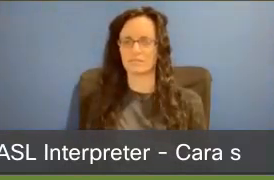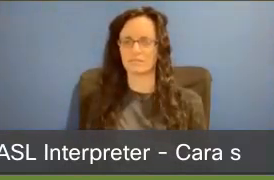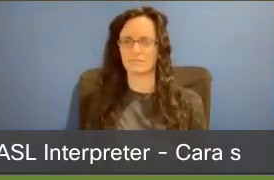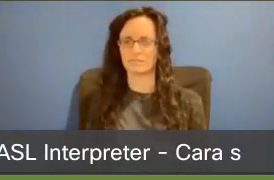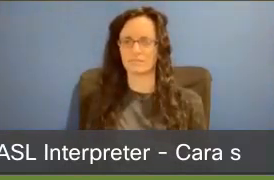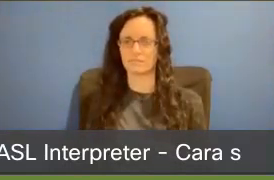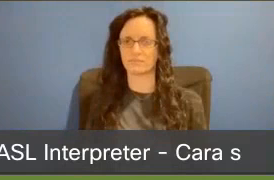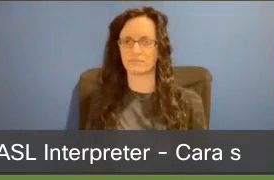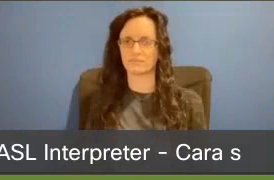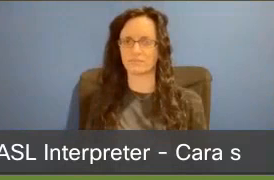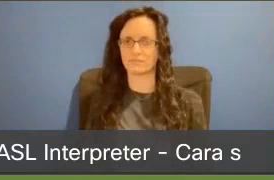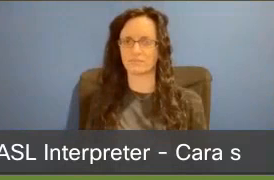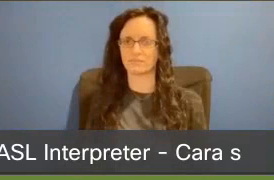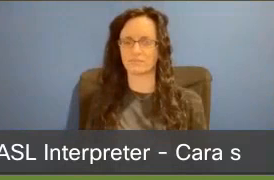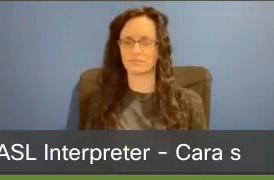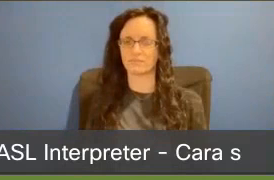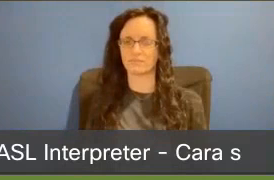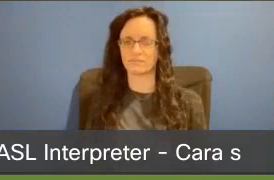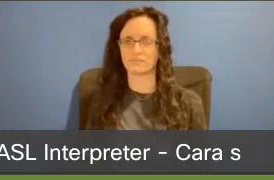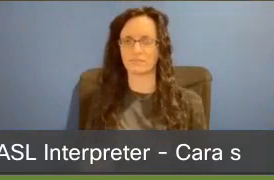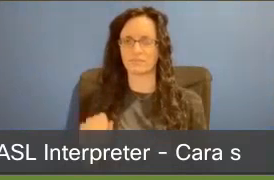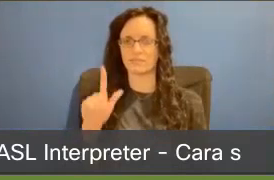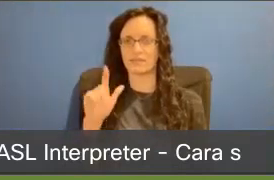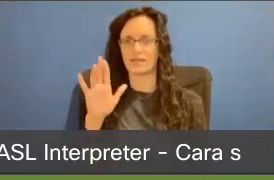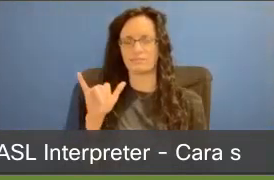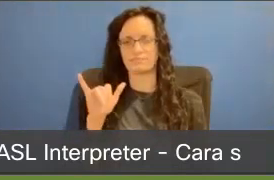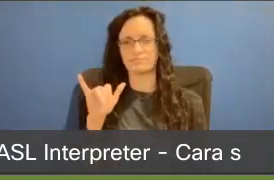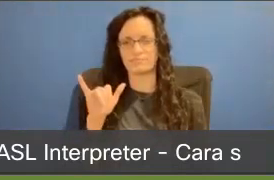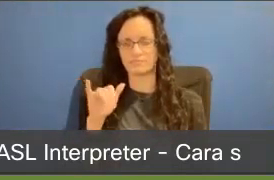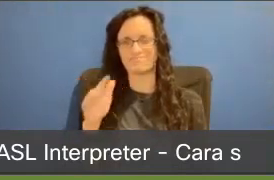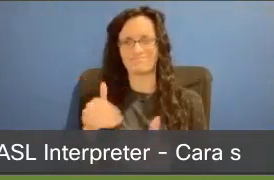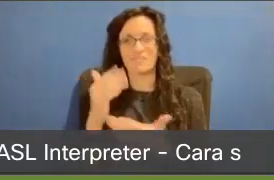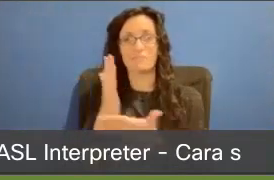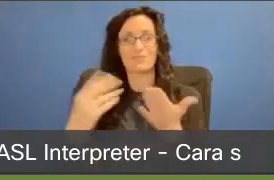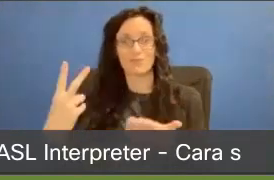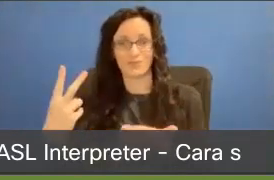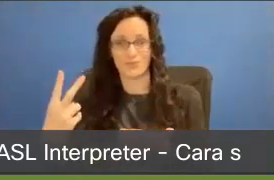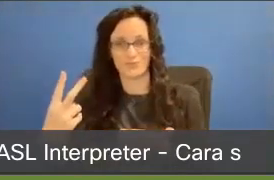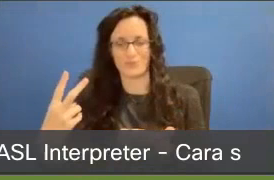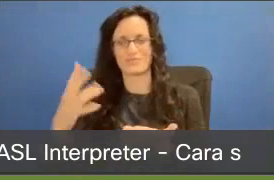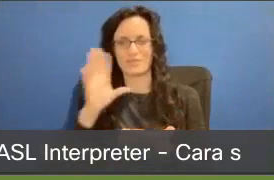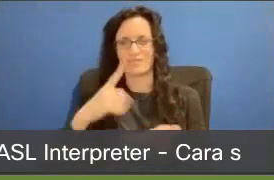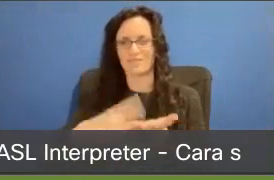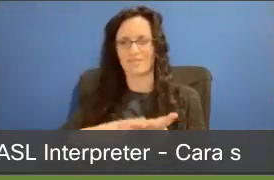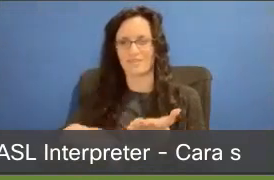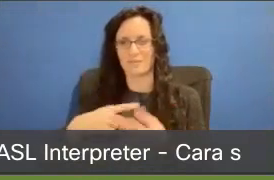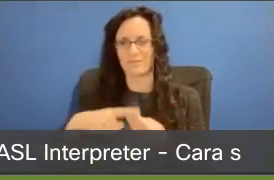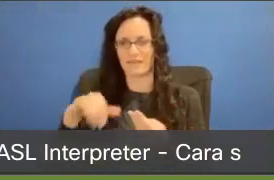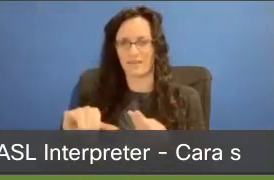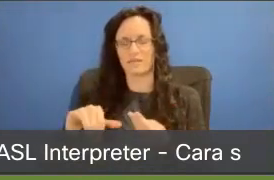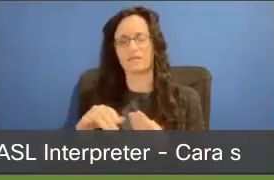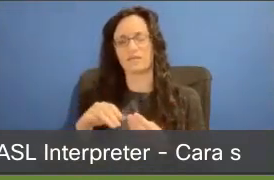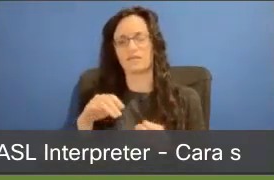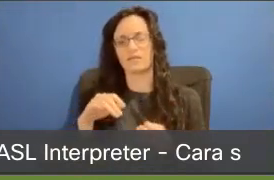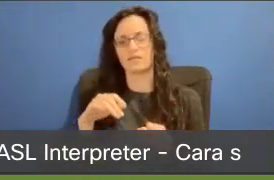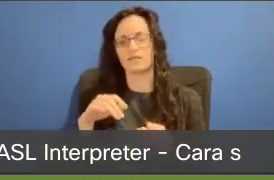I think you're anticipating somewhere we're absolutely going when we come back the next time. We're just building towards that. And there's a whole set of